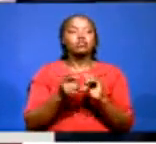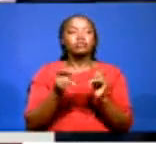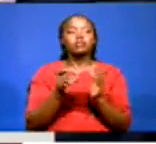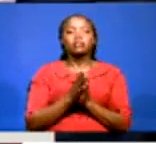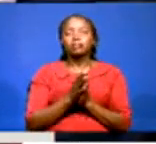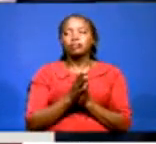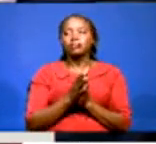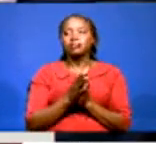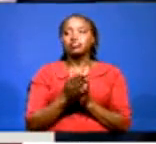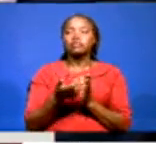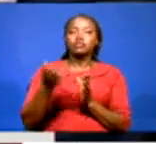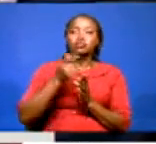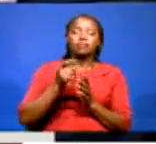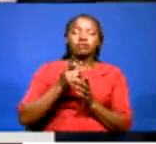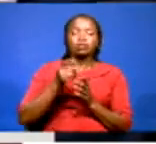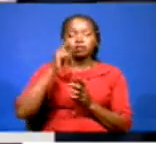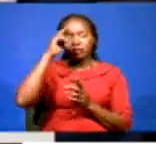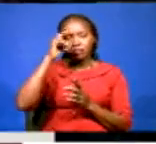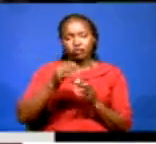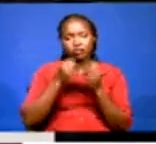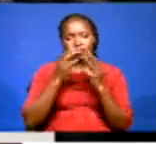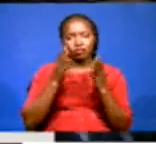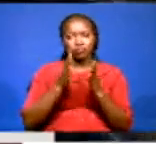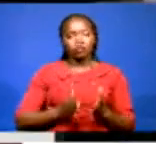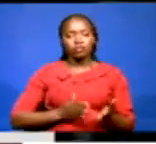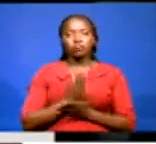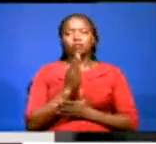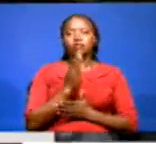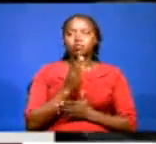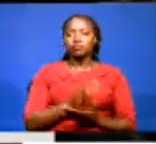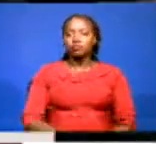increasing disregard for human rights. Irene Mchuma Udim, The Lunchtime News.